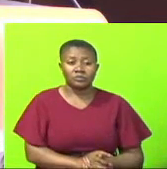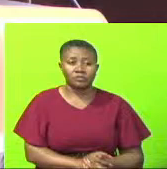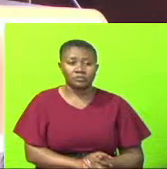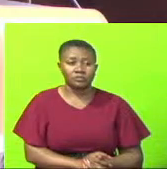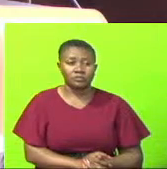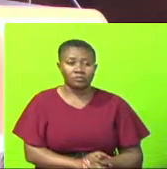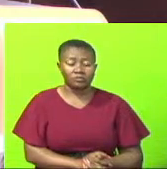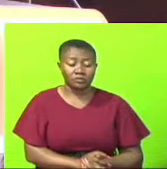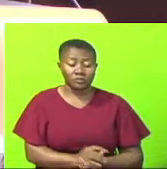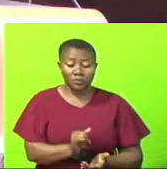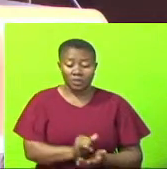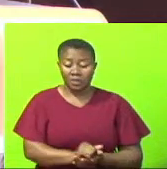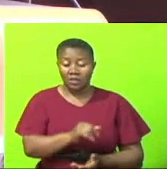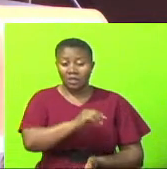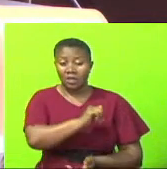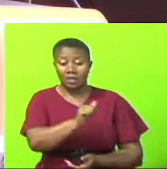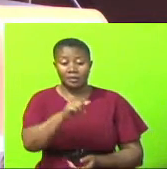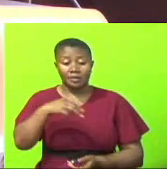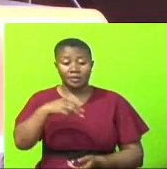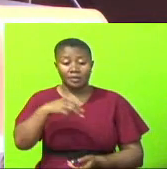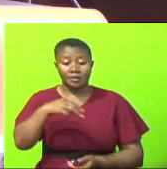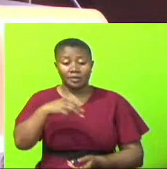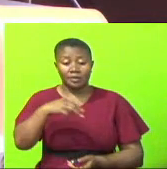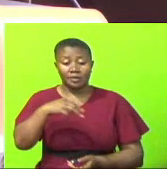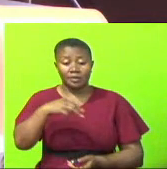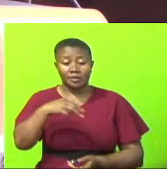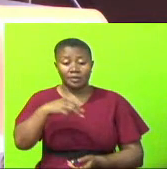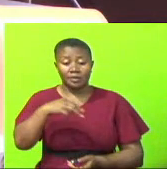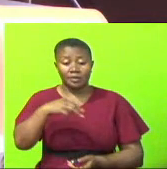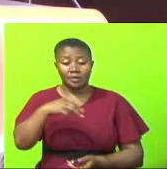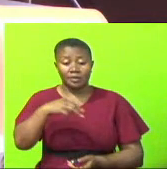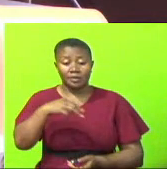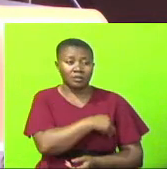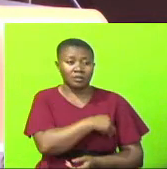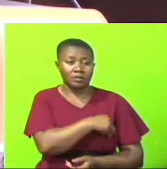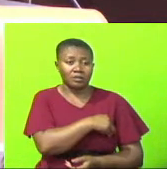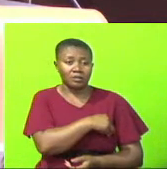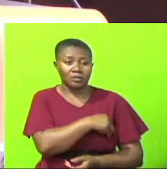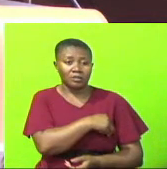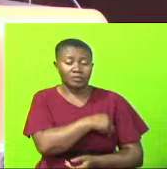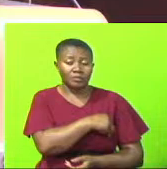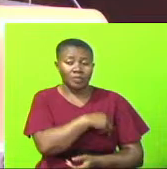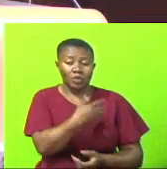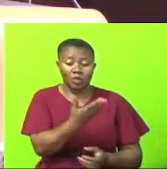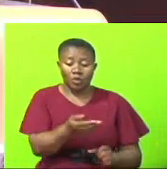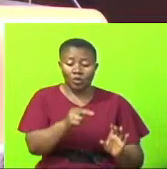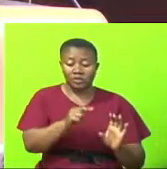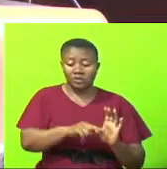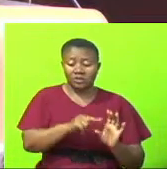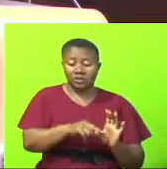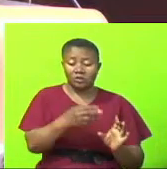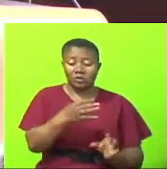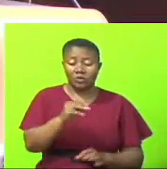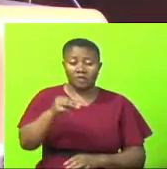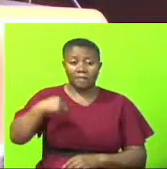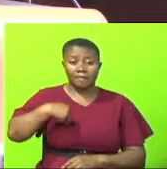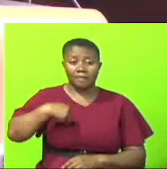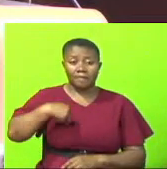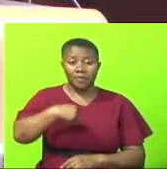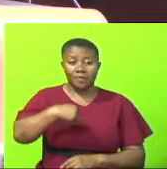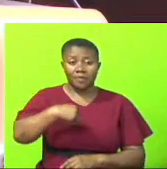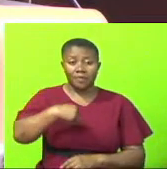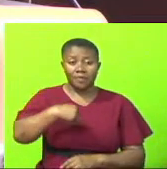a member of Parliament, a seat of a member of Parliament must be